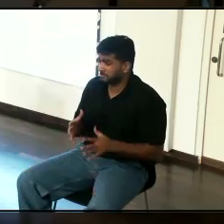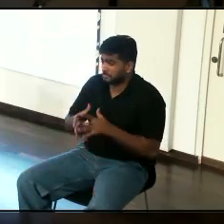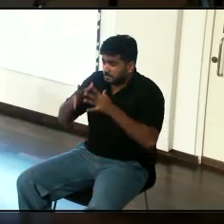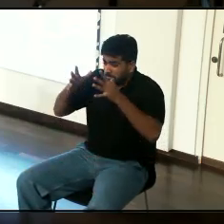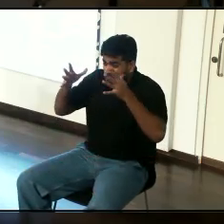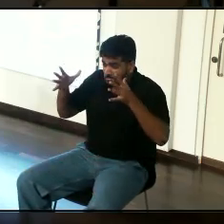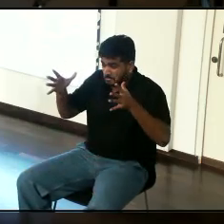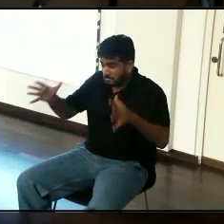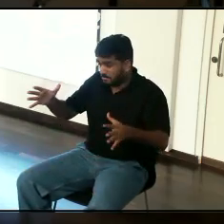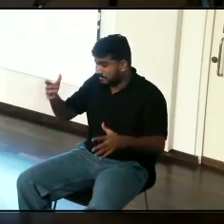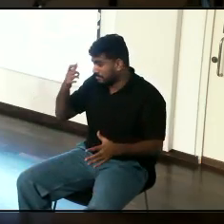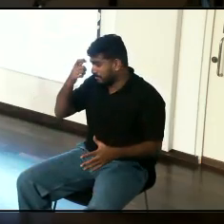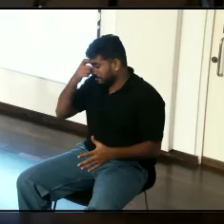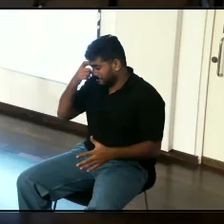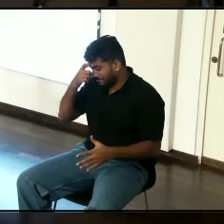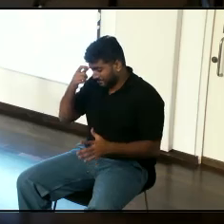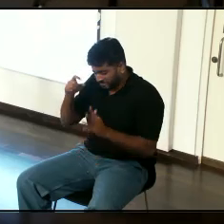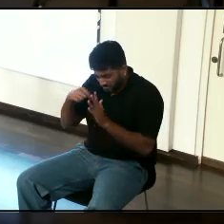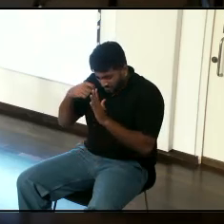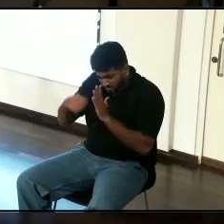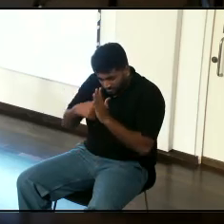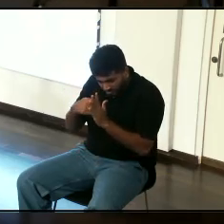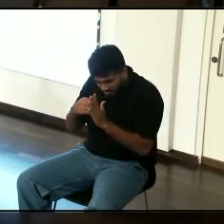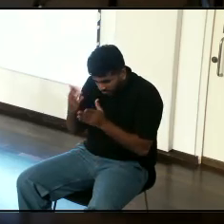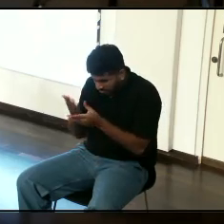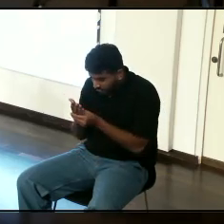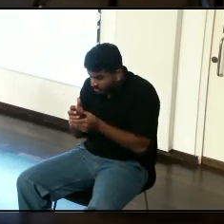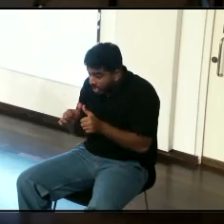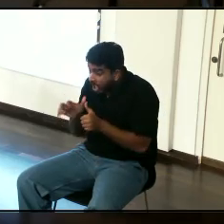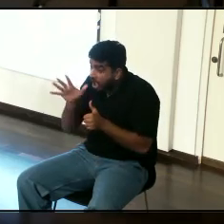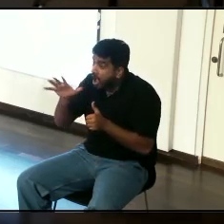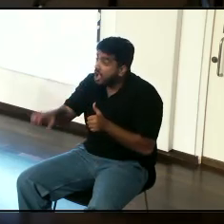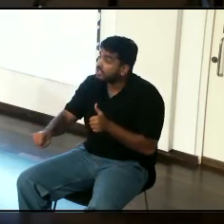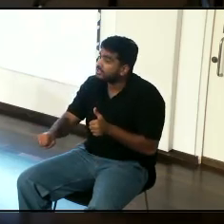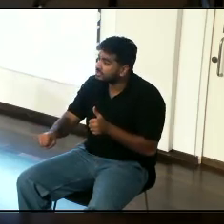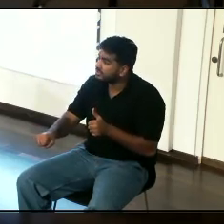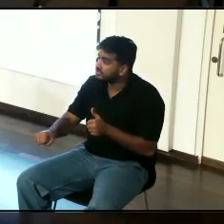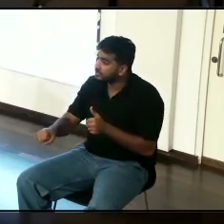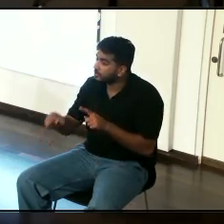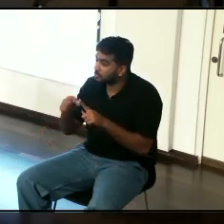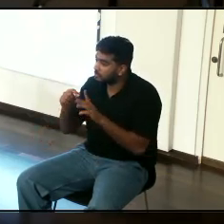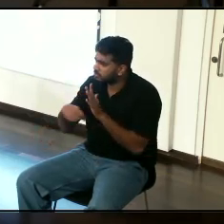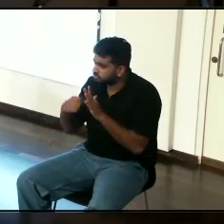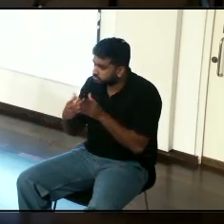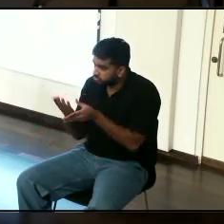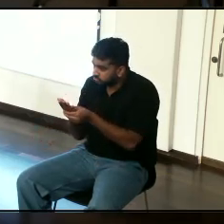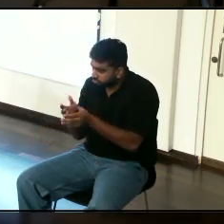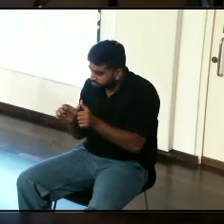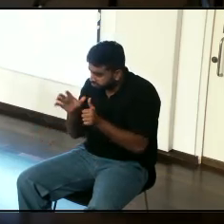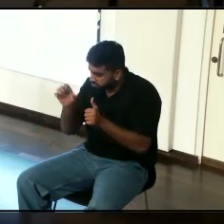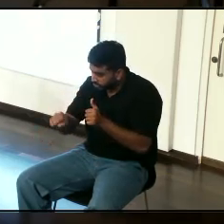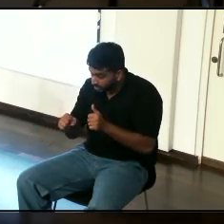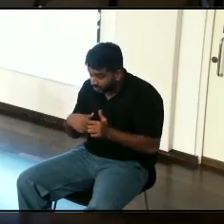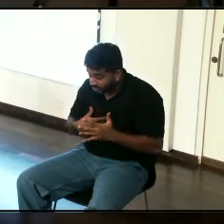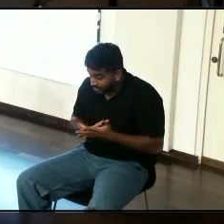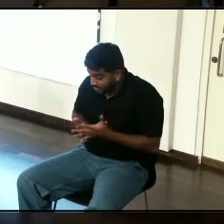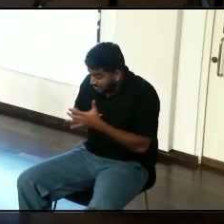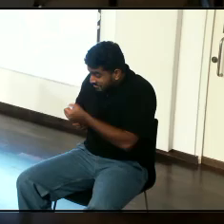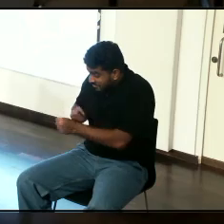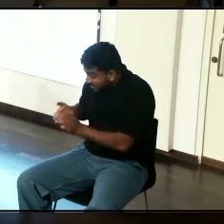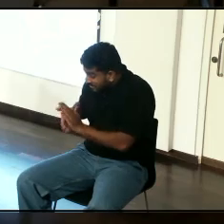challenge in any documentary project is really getting access. In this case, building the trust with